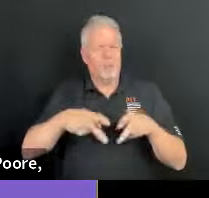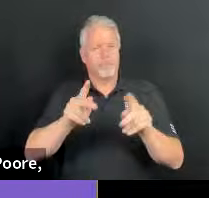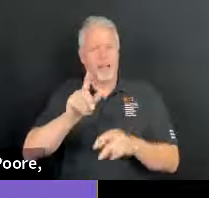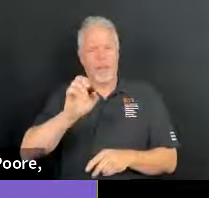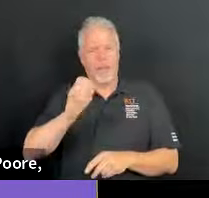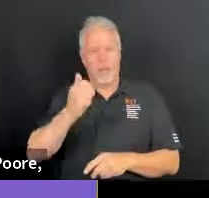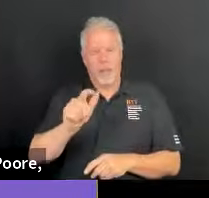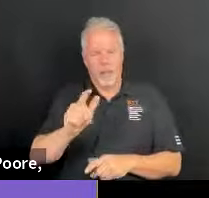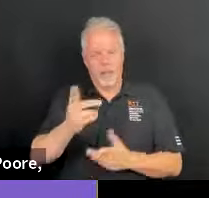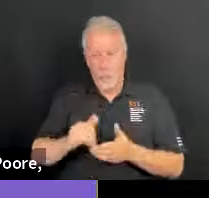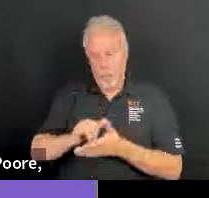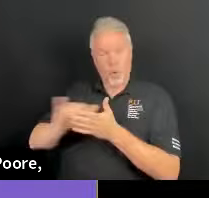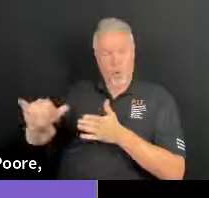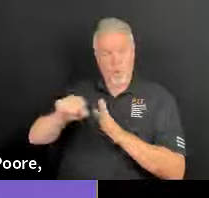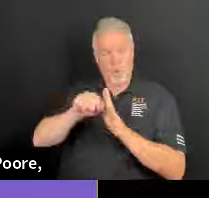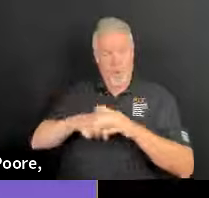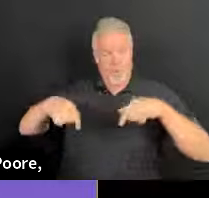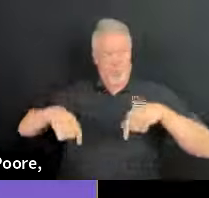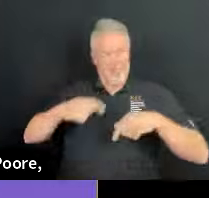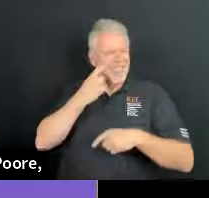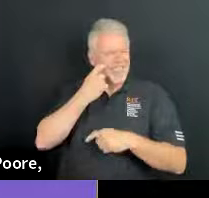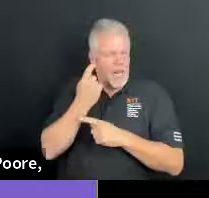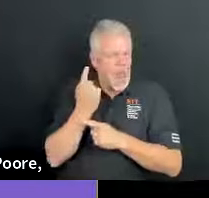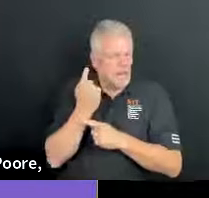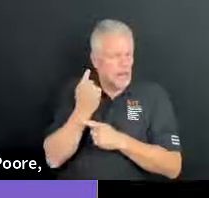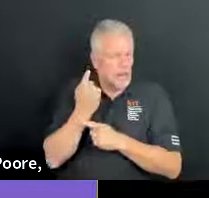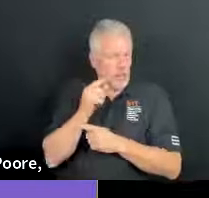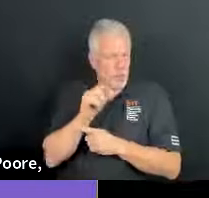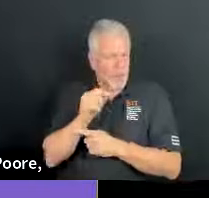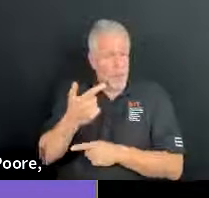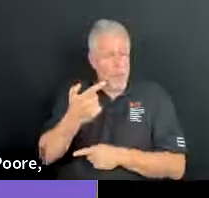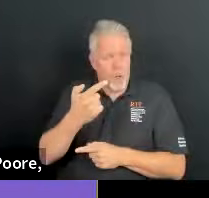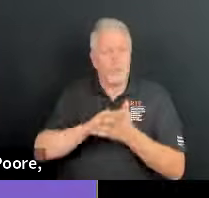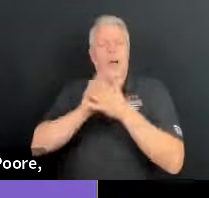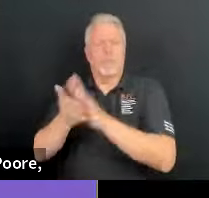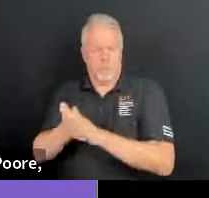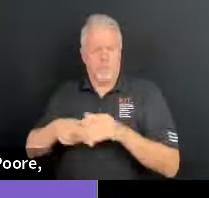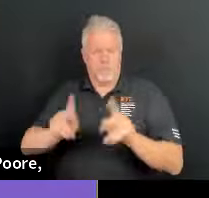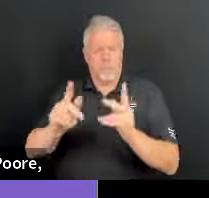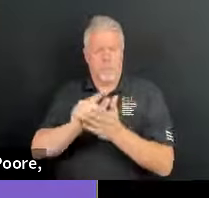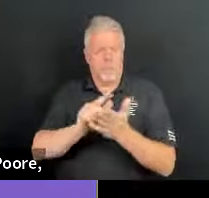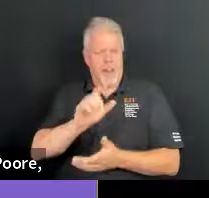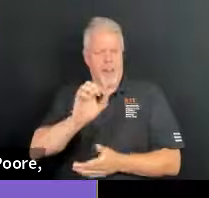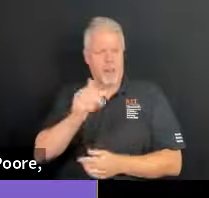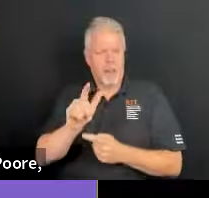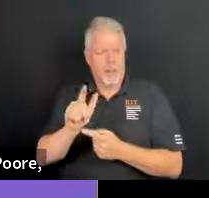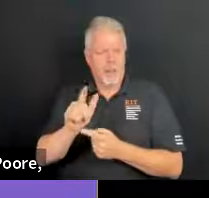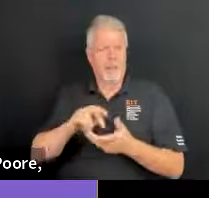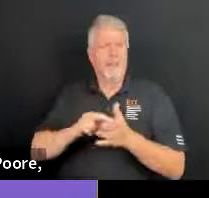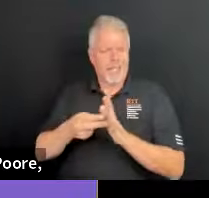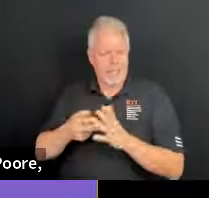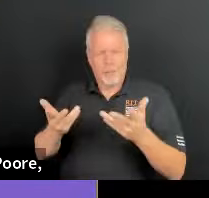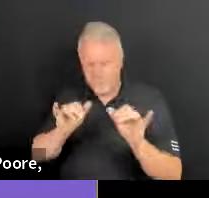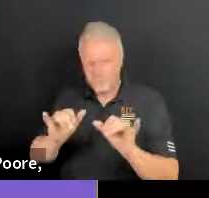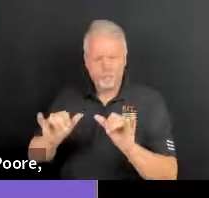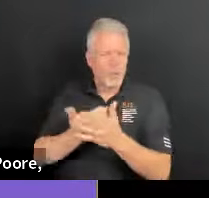decrease, but perhaps that will change because there are more opportunities because of the legality. New York